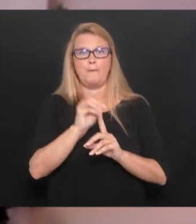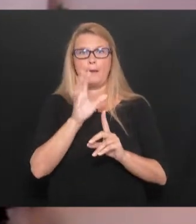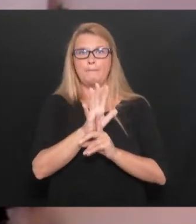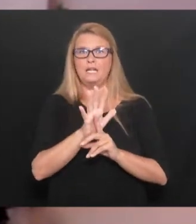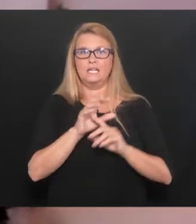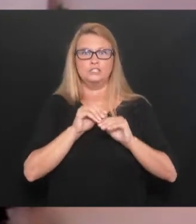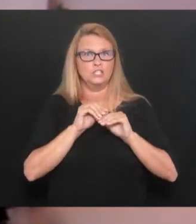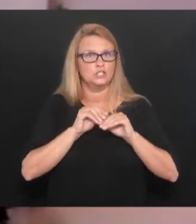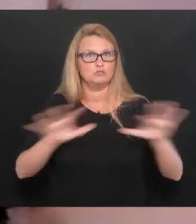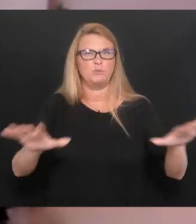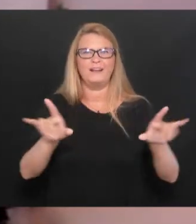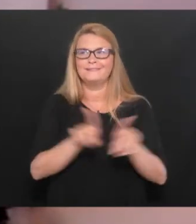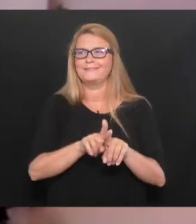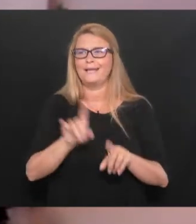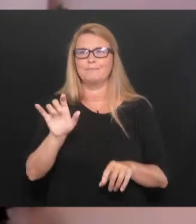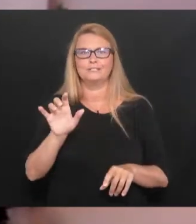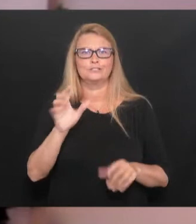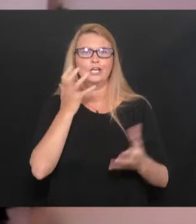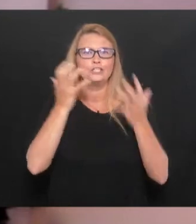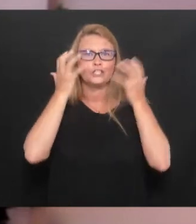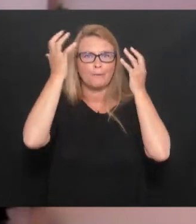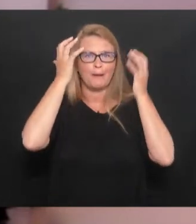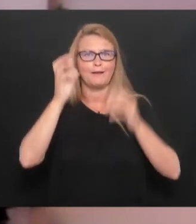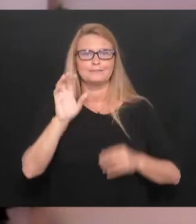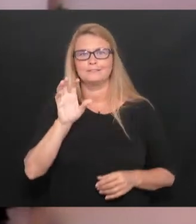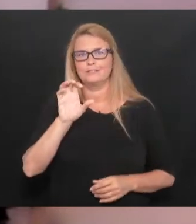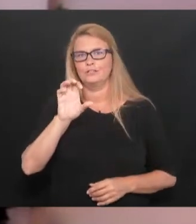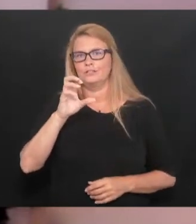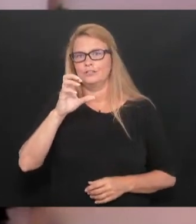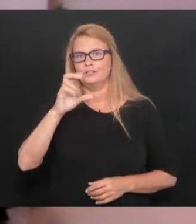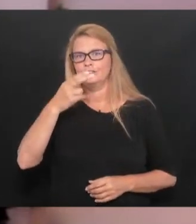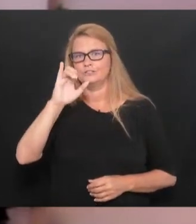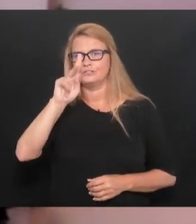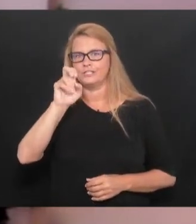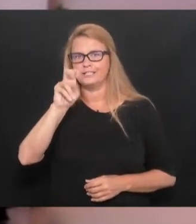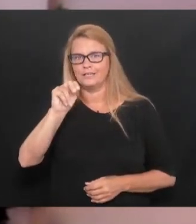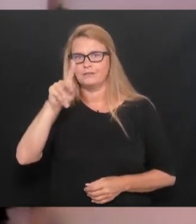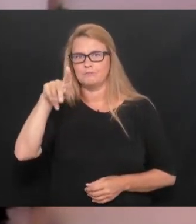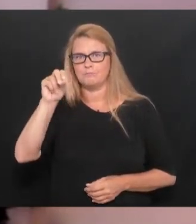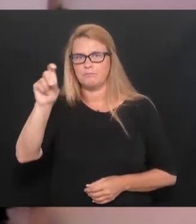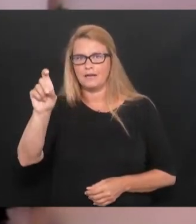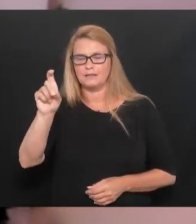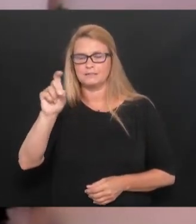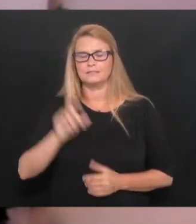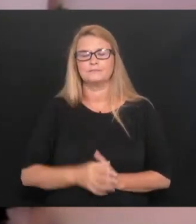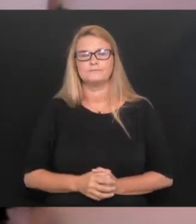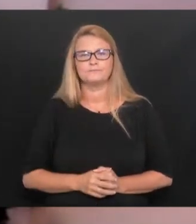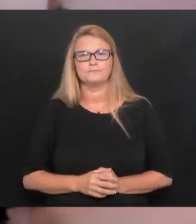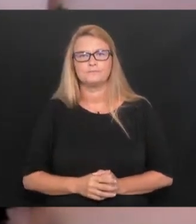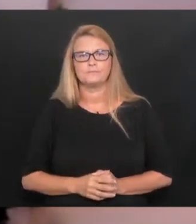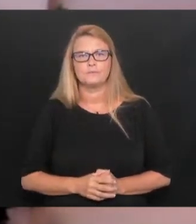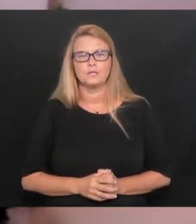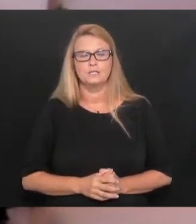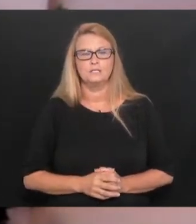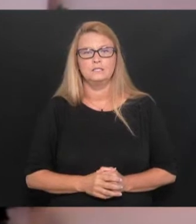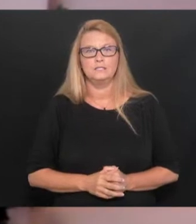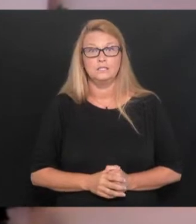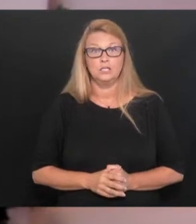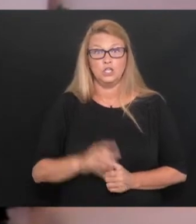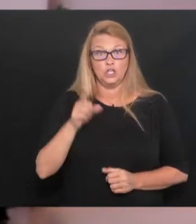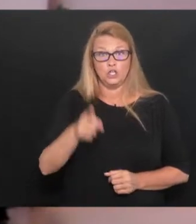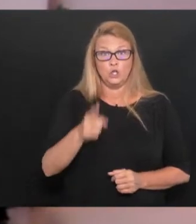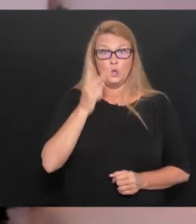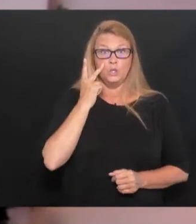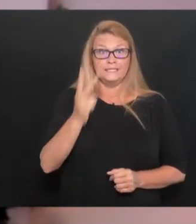like chickenpox. And lots of people died in India that was very poorly vaccinated. Whereas if you look at the UK